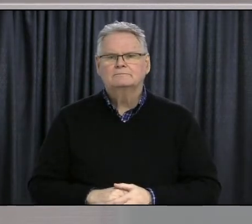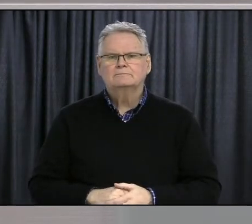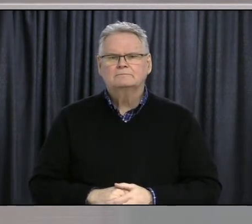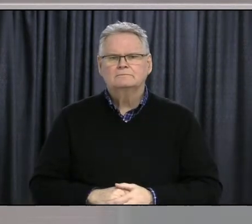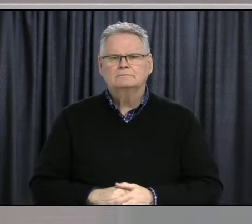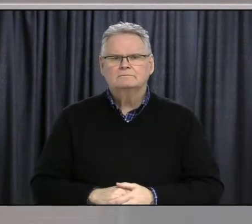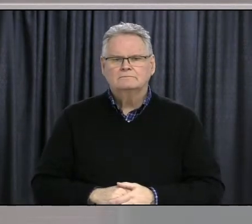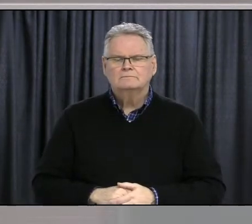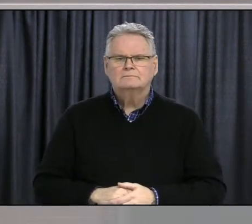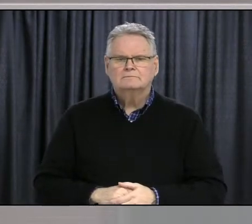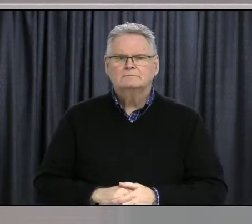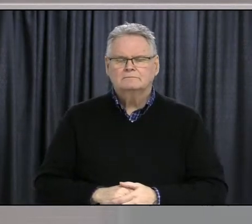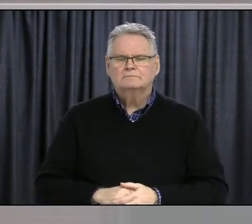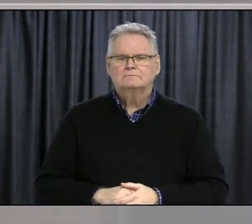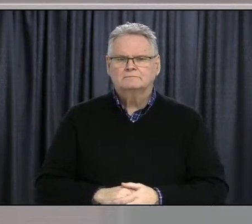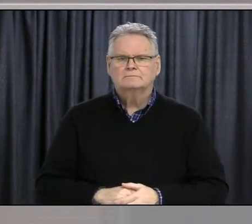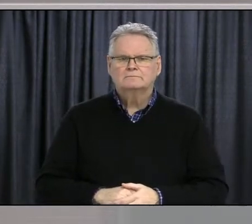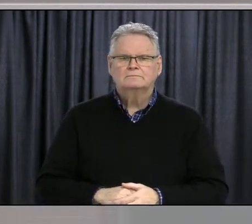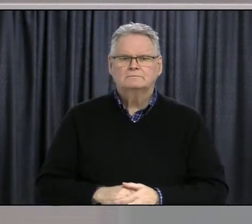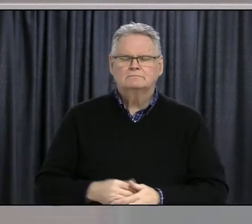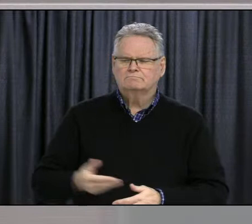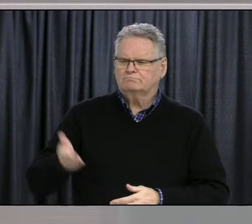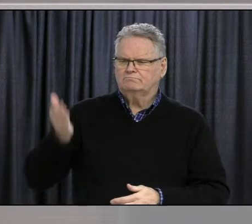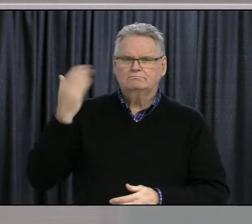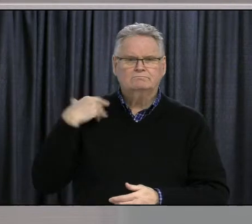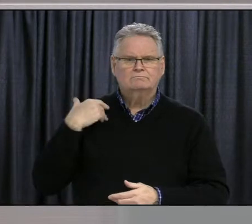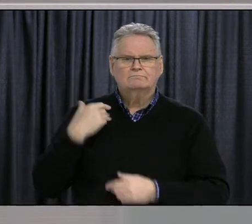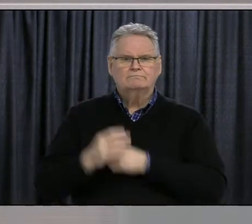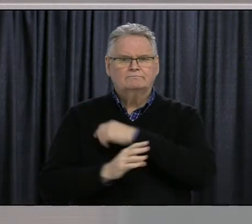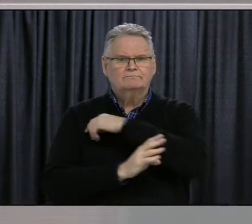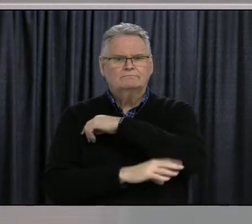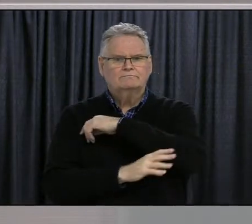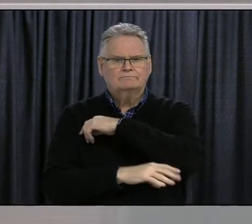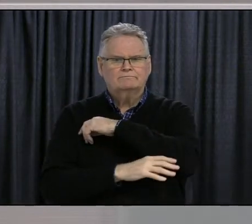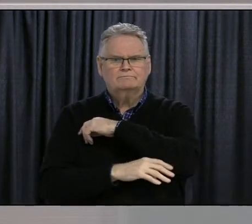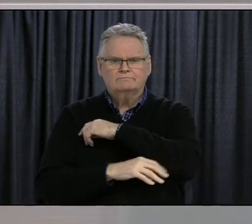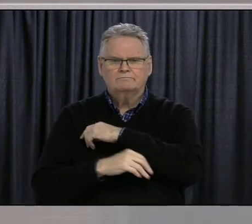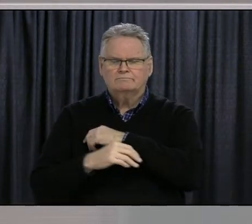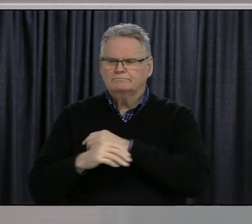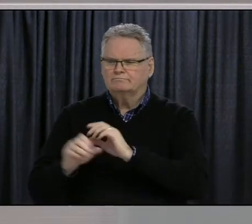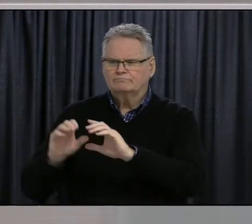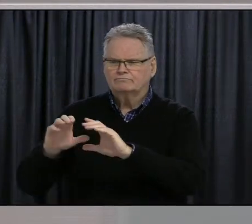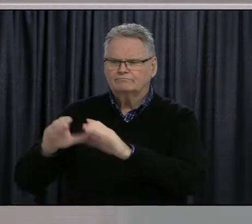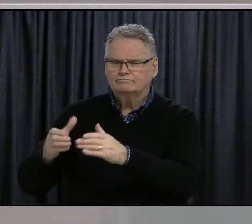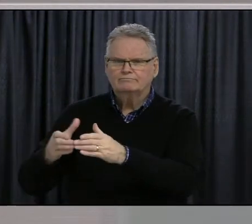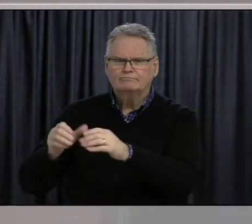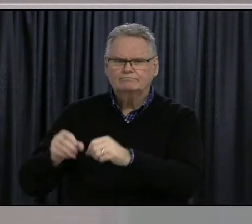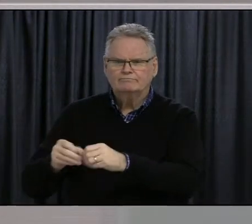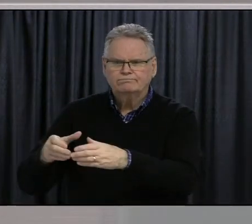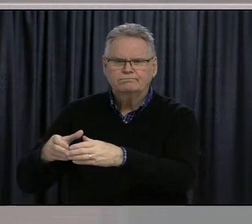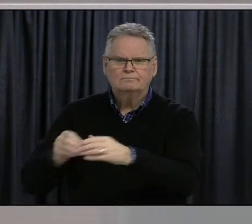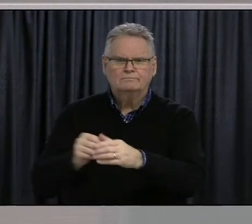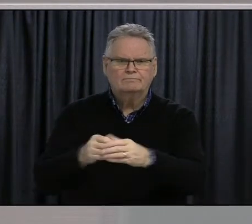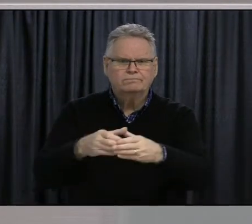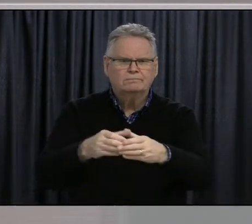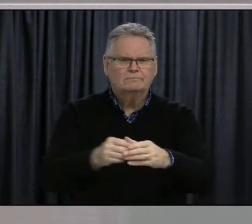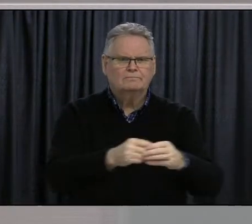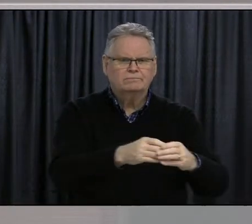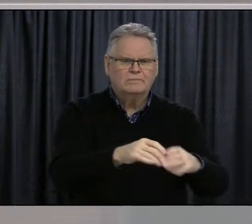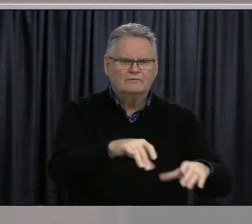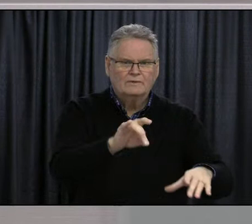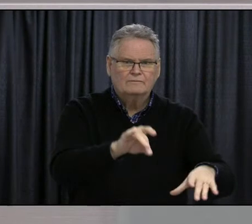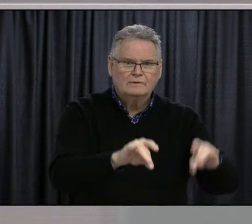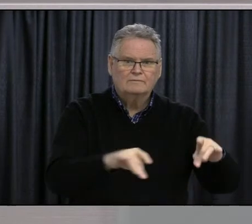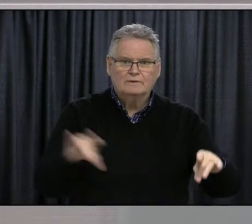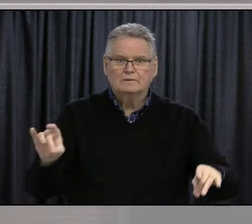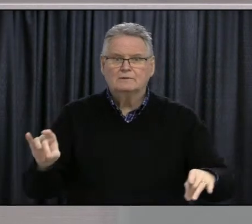initially had non-epi-linked cases, and then we, had to do some tracing and eventually trace back. How does this one compare to those?